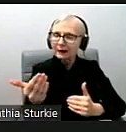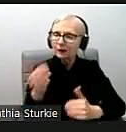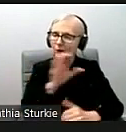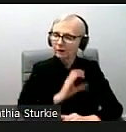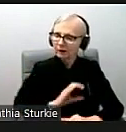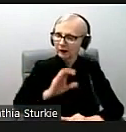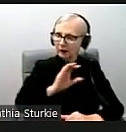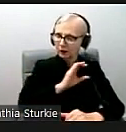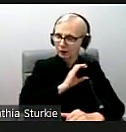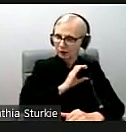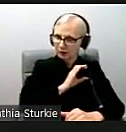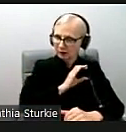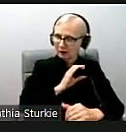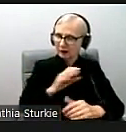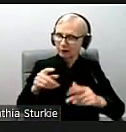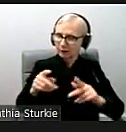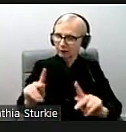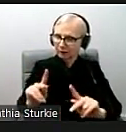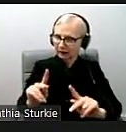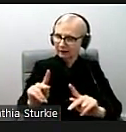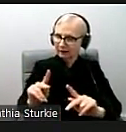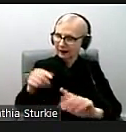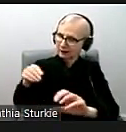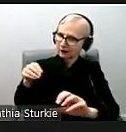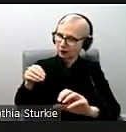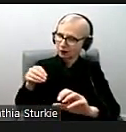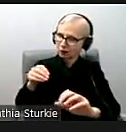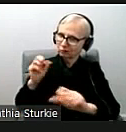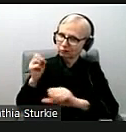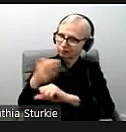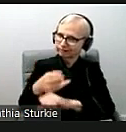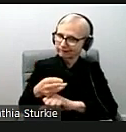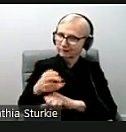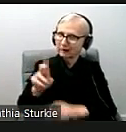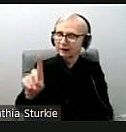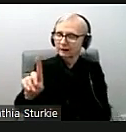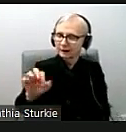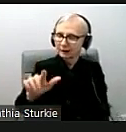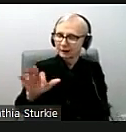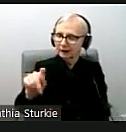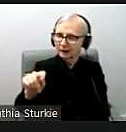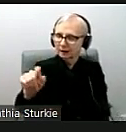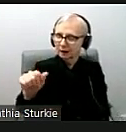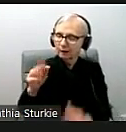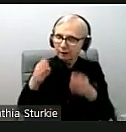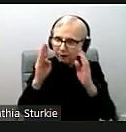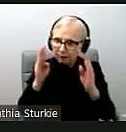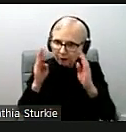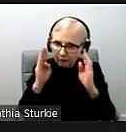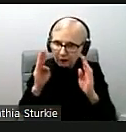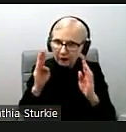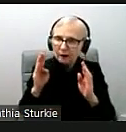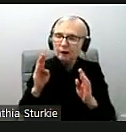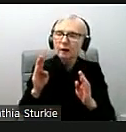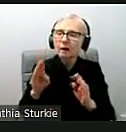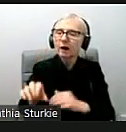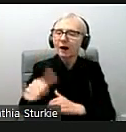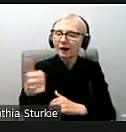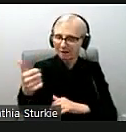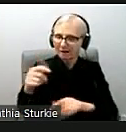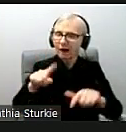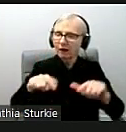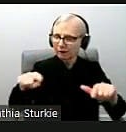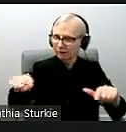that are going to allow that variant to outcompete Delta. We're paying close attention to case reports of other variants